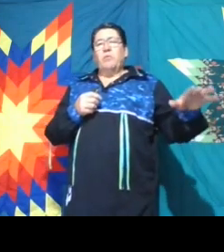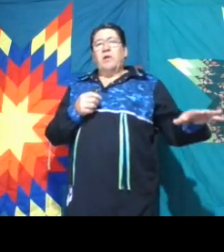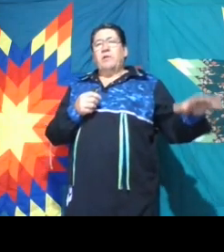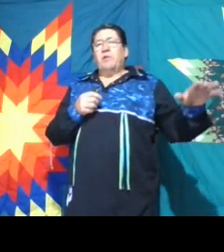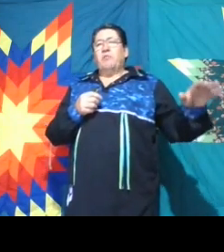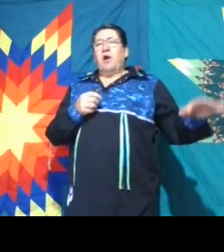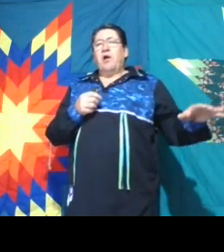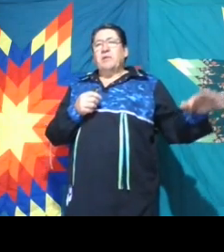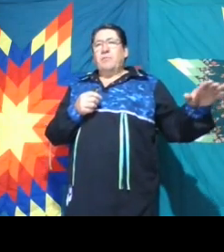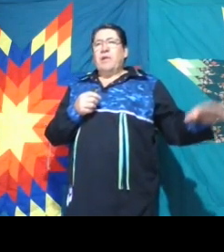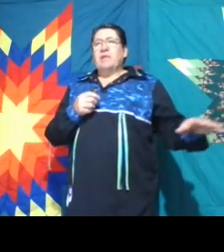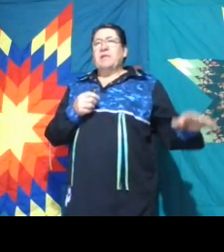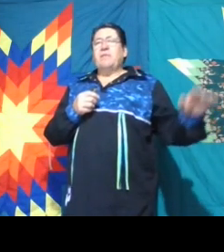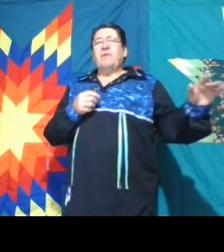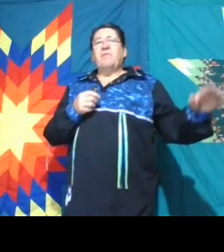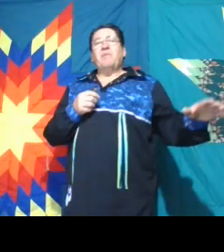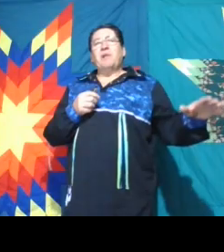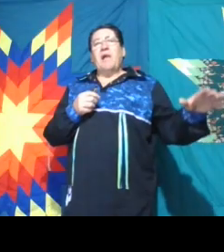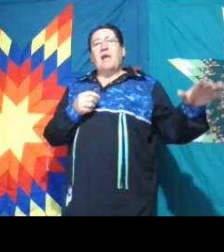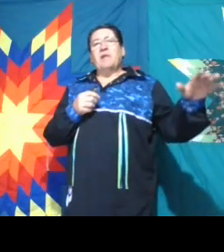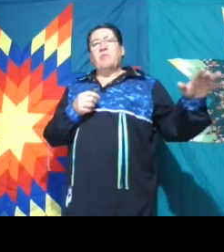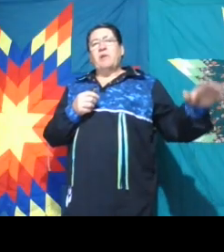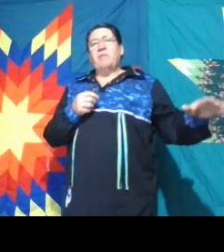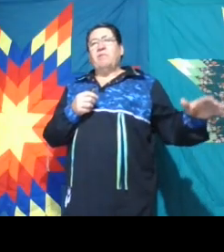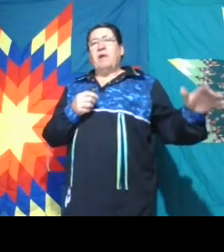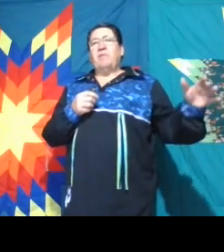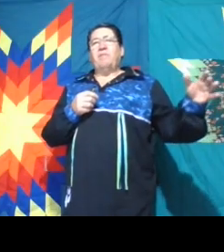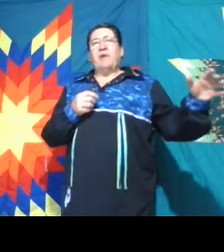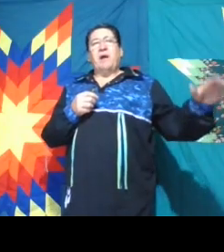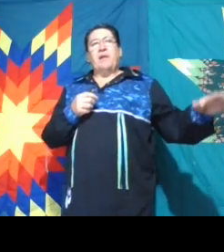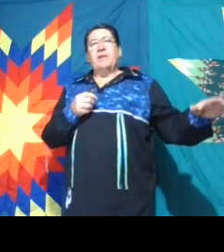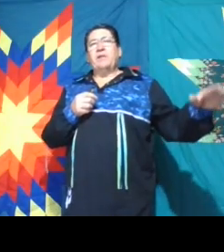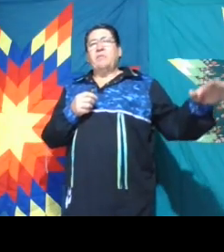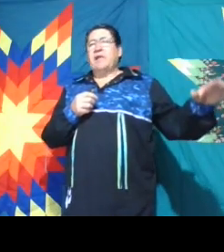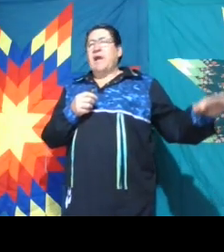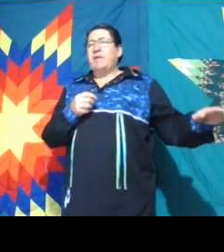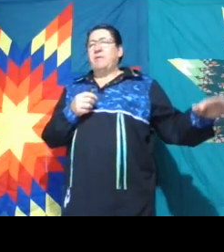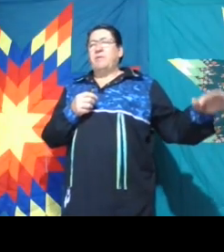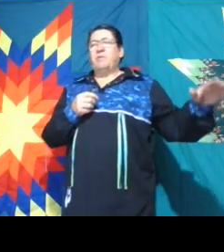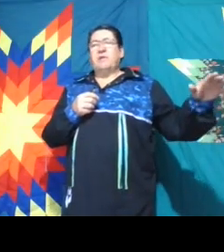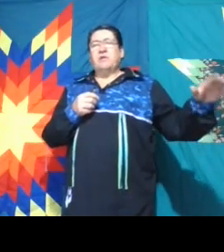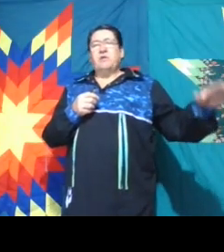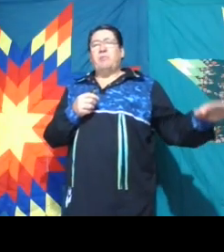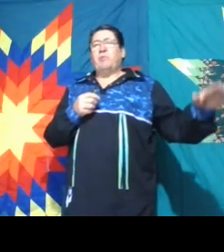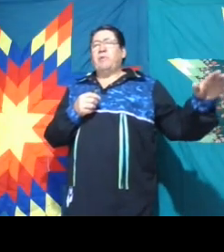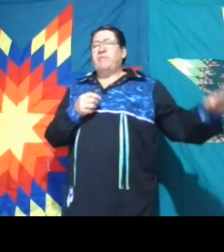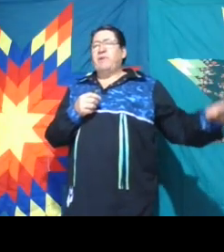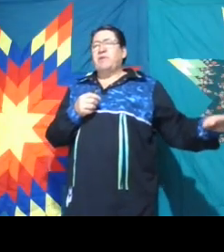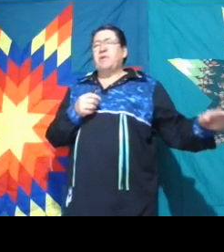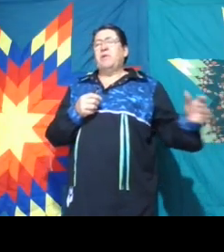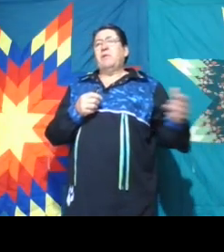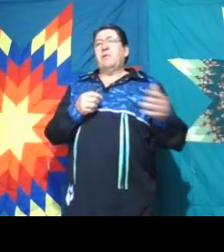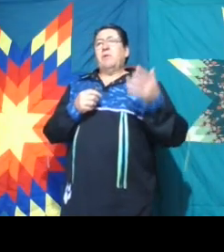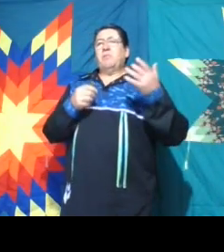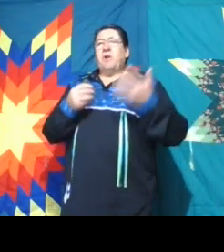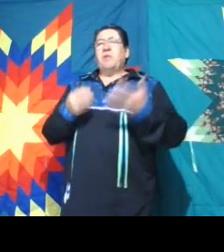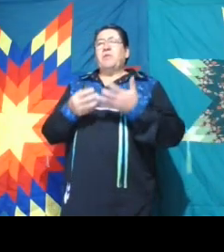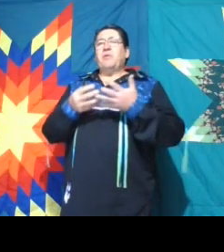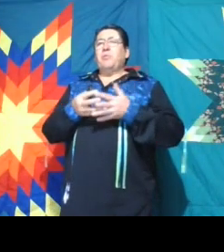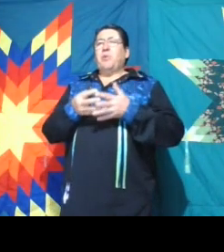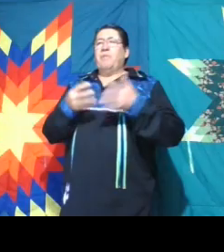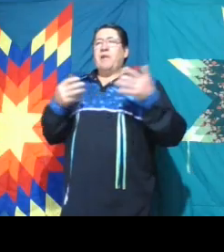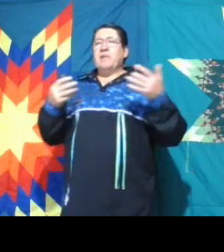our water, our rocks, our medicines, everything from the land, our way of life. We hunted, we gathered, we trapped, we fished.